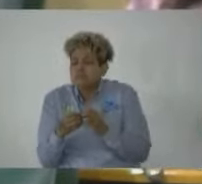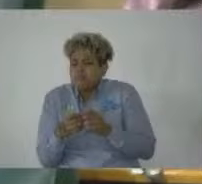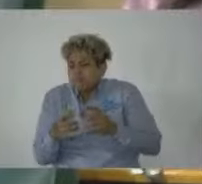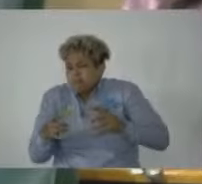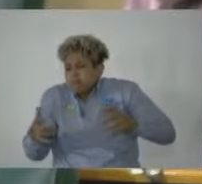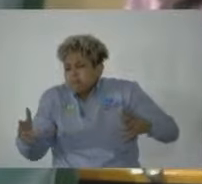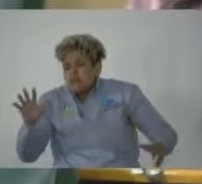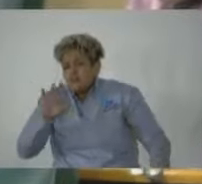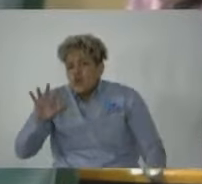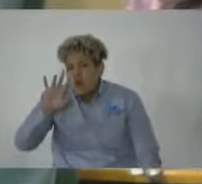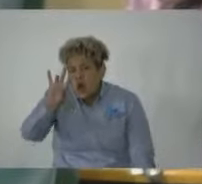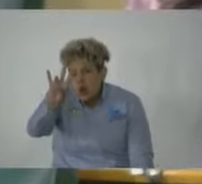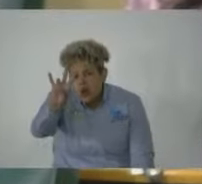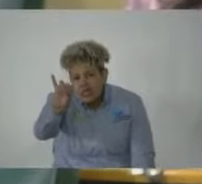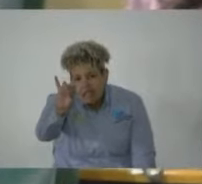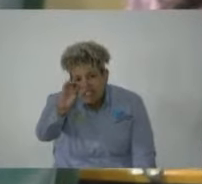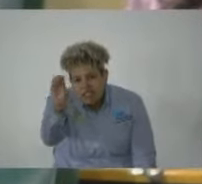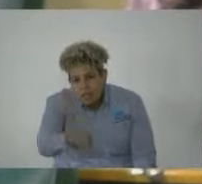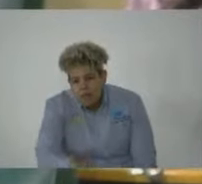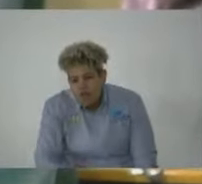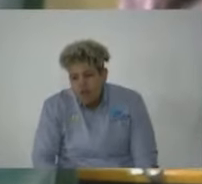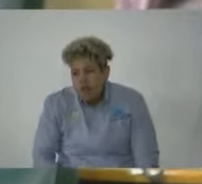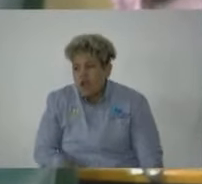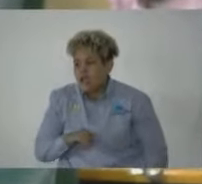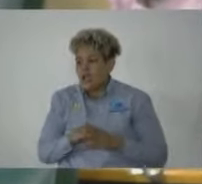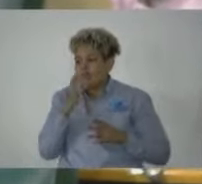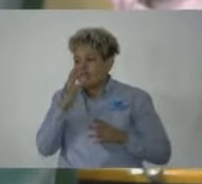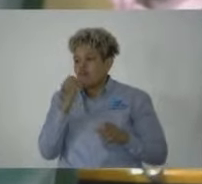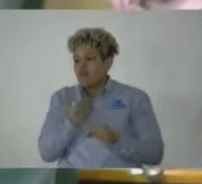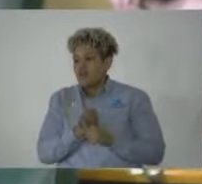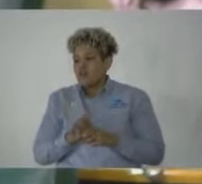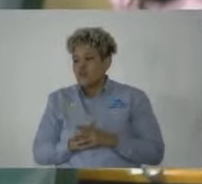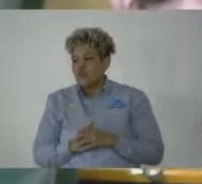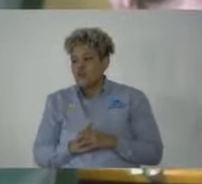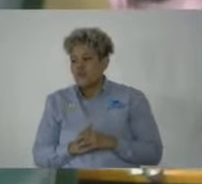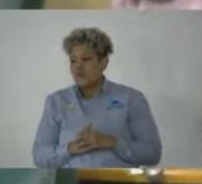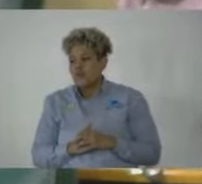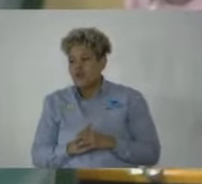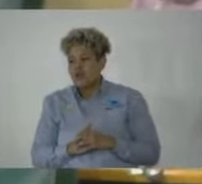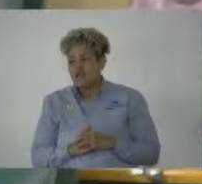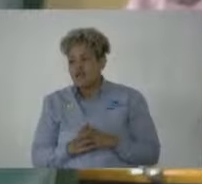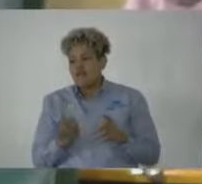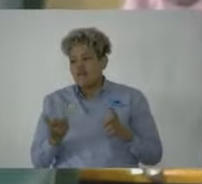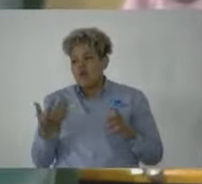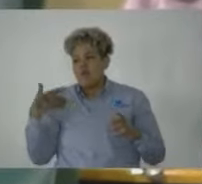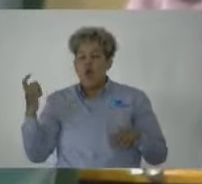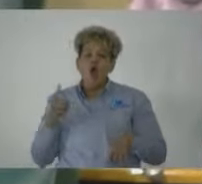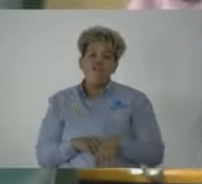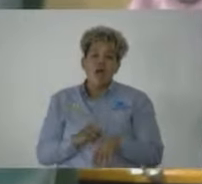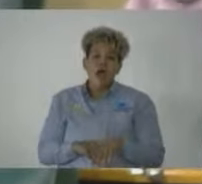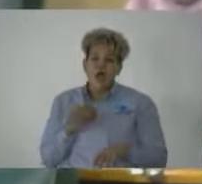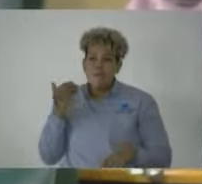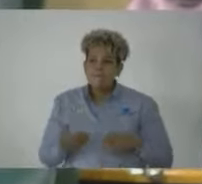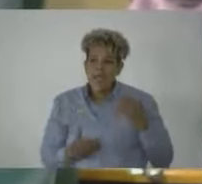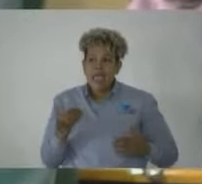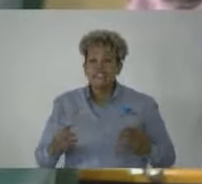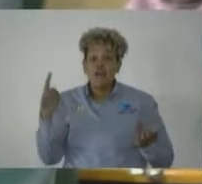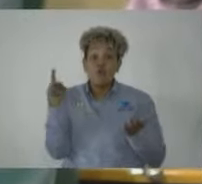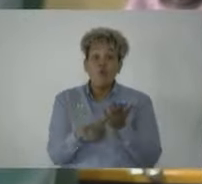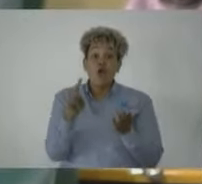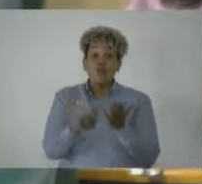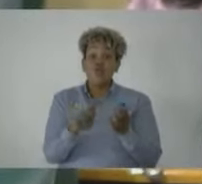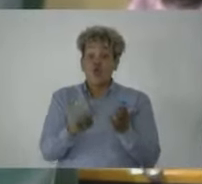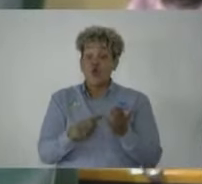approximately 70% over 4 years. So we went from a pace of 1,000%